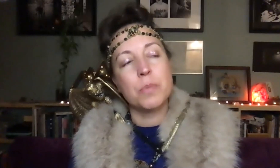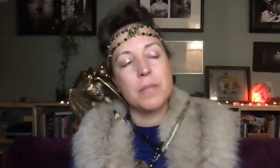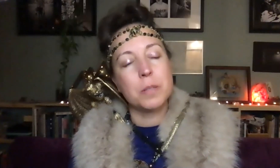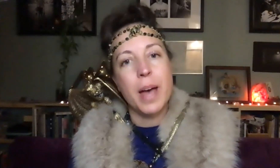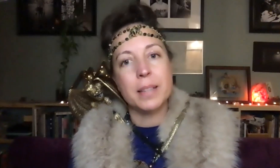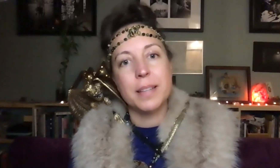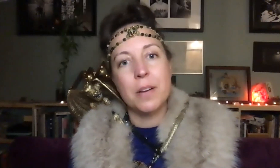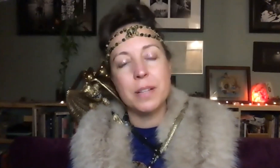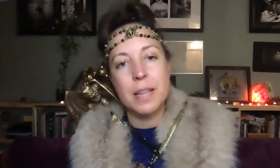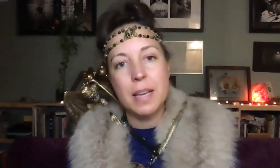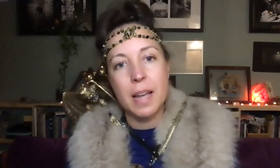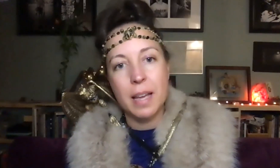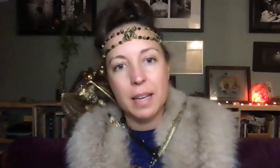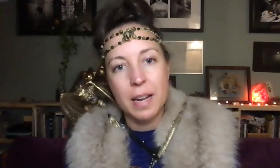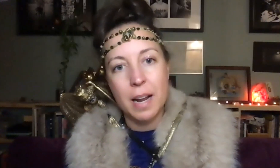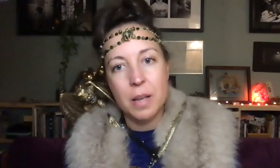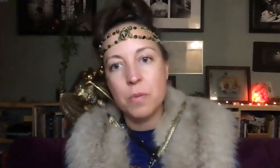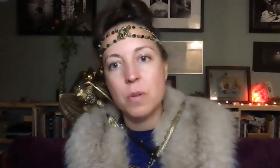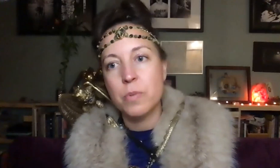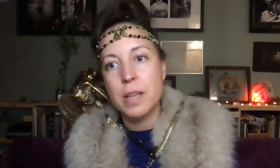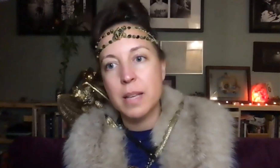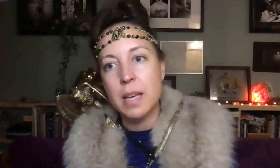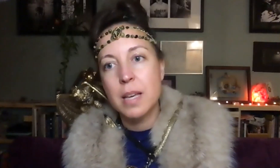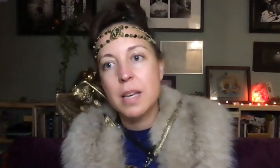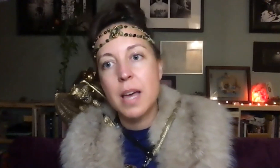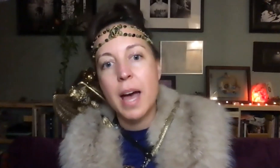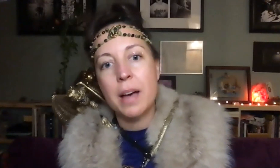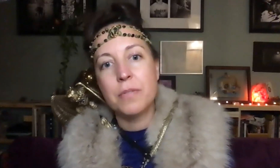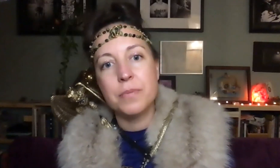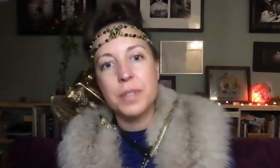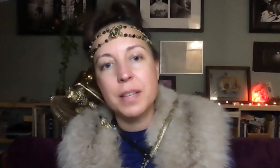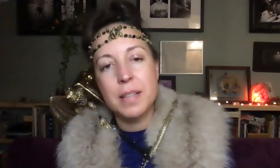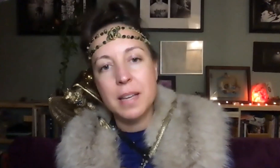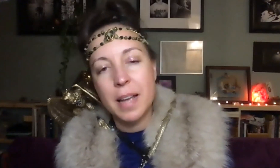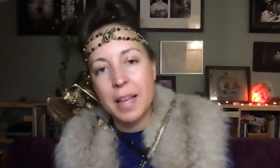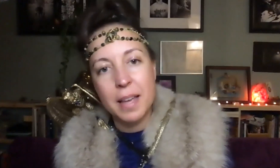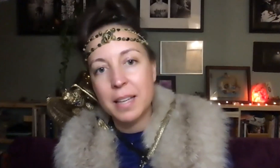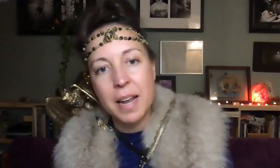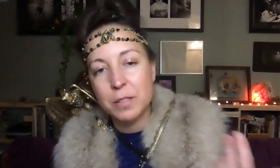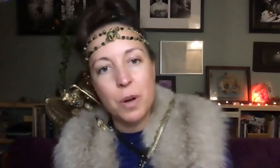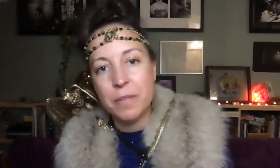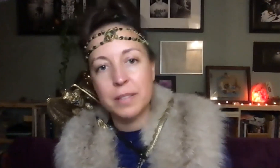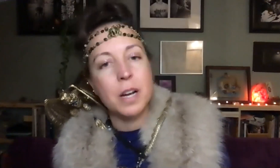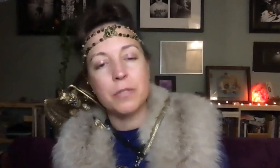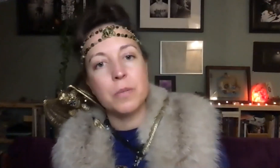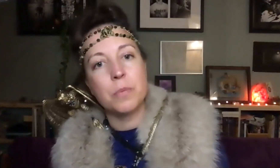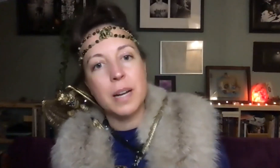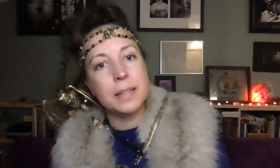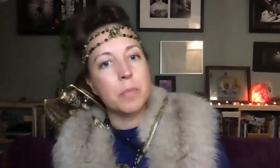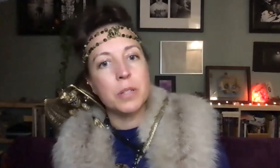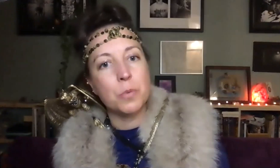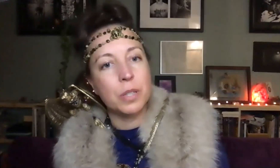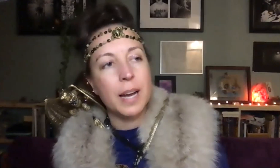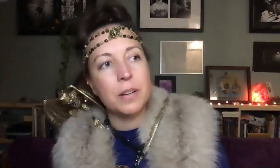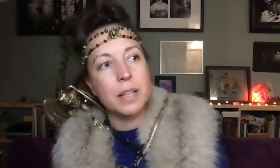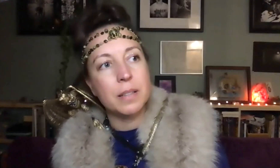also believe it's passed down in DNA, and I completely have the DNA that connects to all this stuff. And when I did